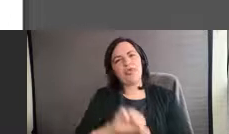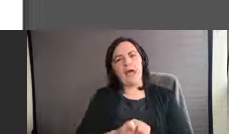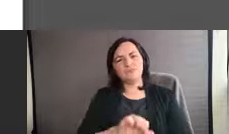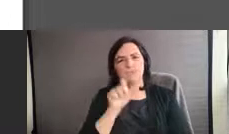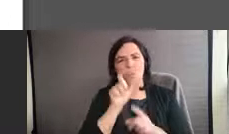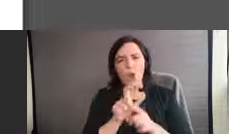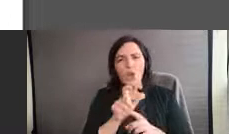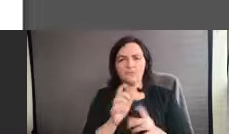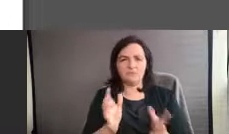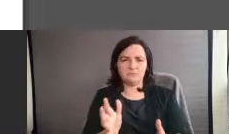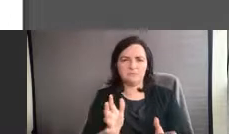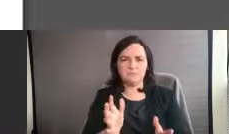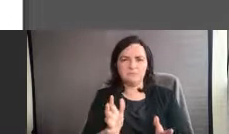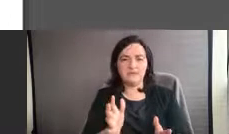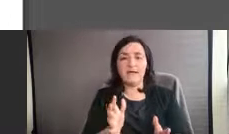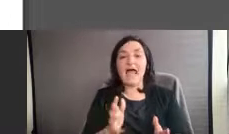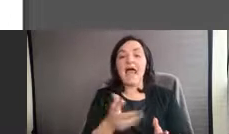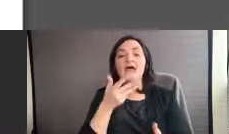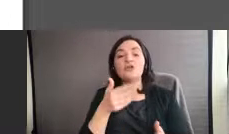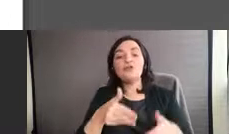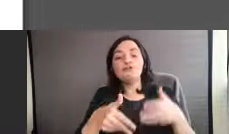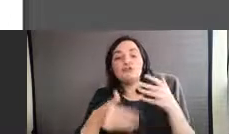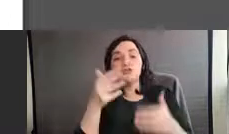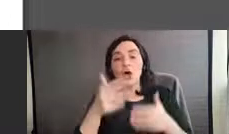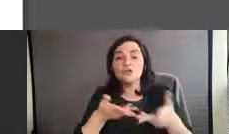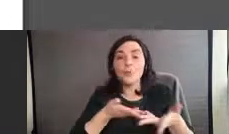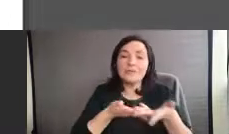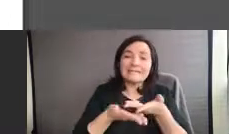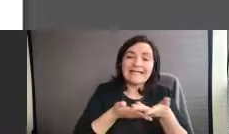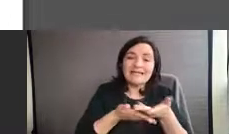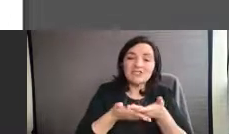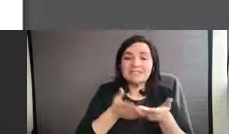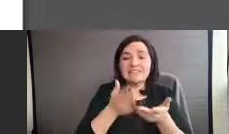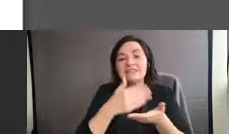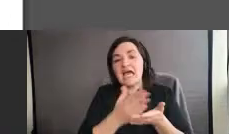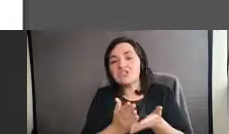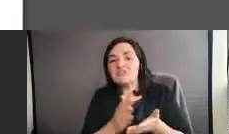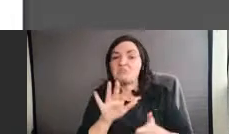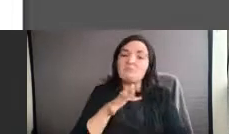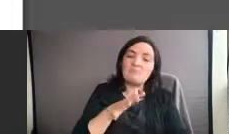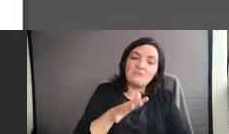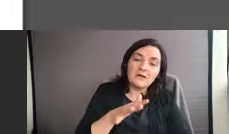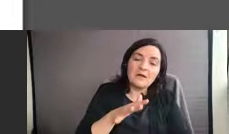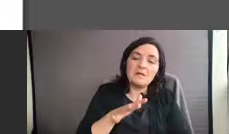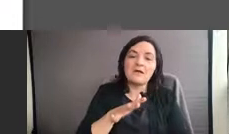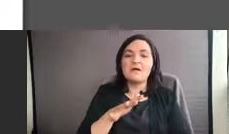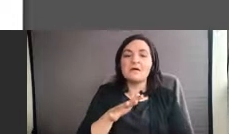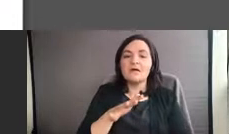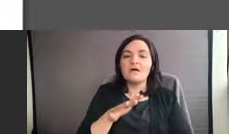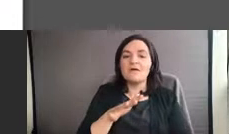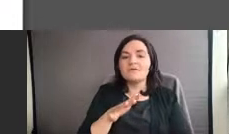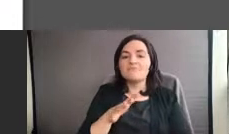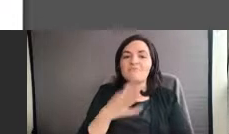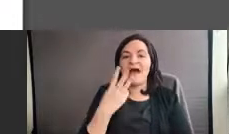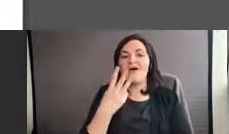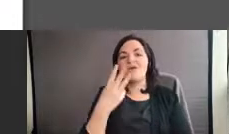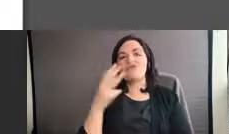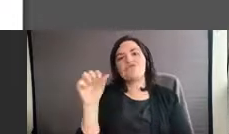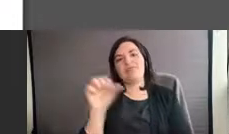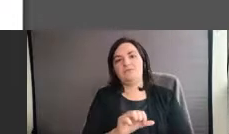7,500 words, and your results and discussion section is about coming up to half of the entire length of